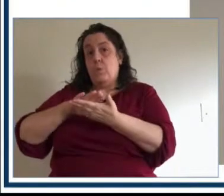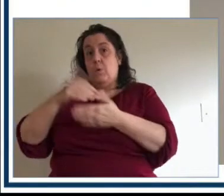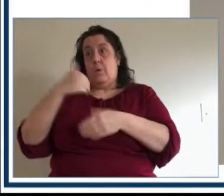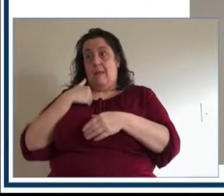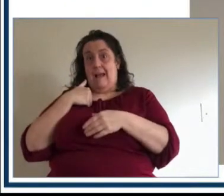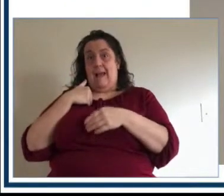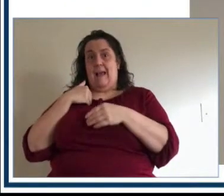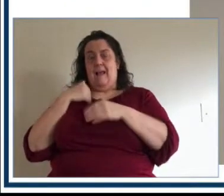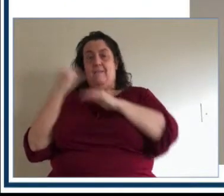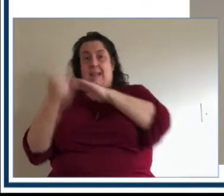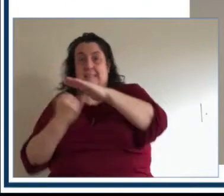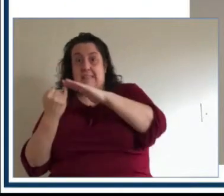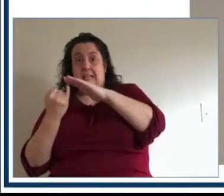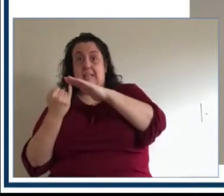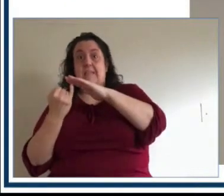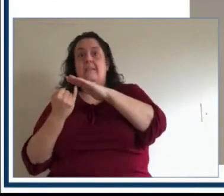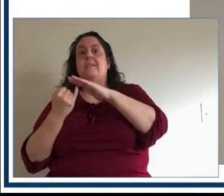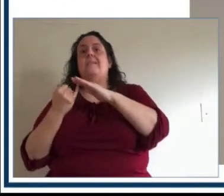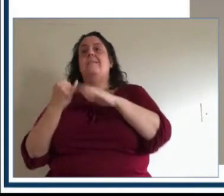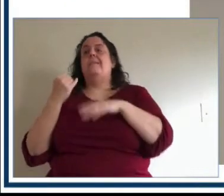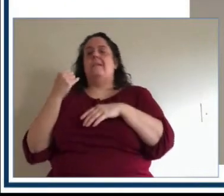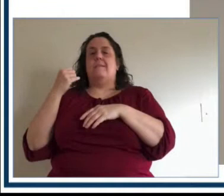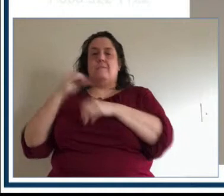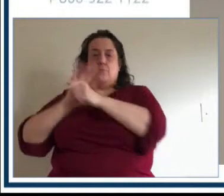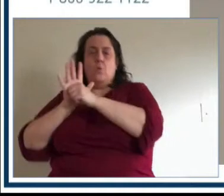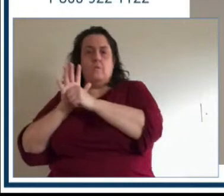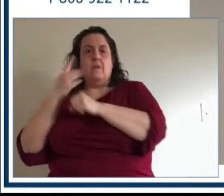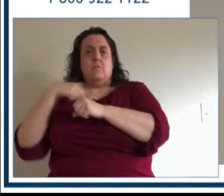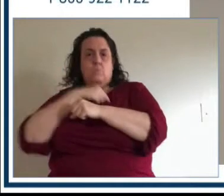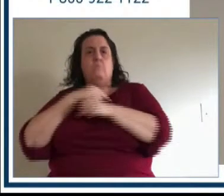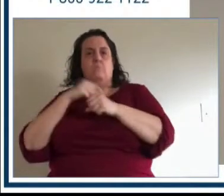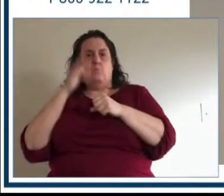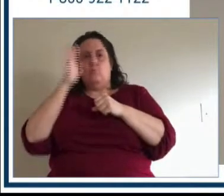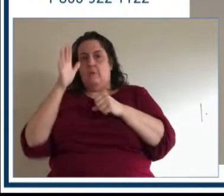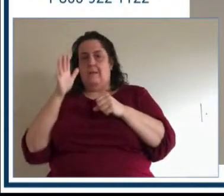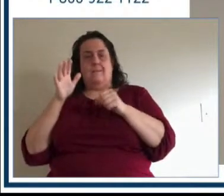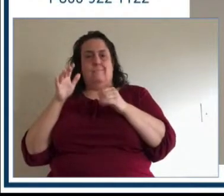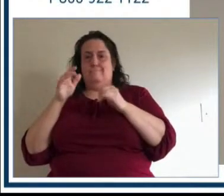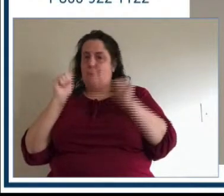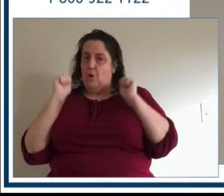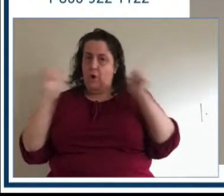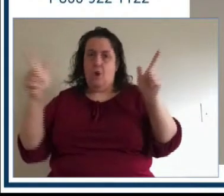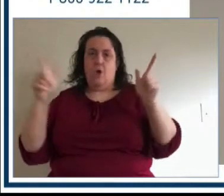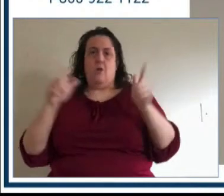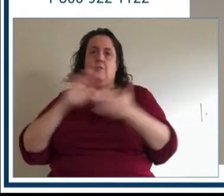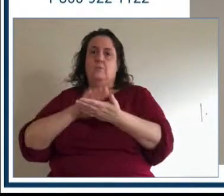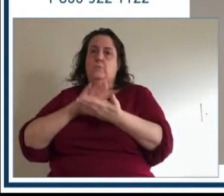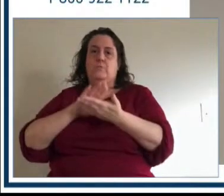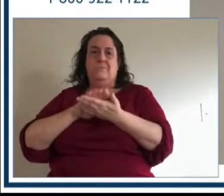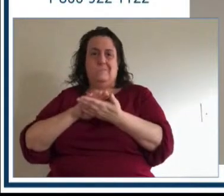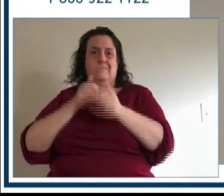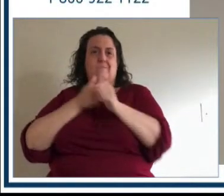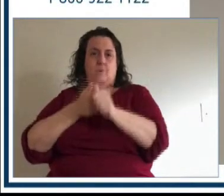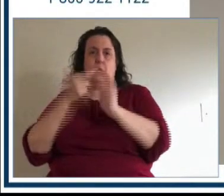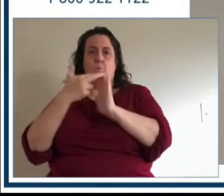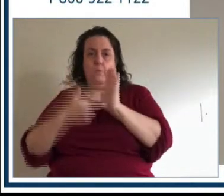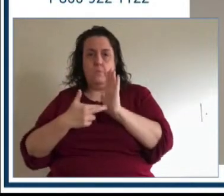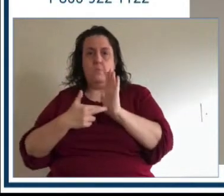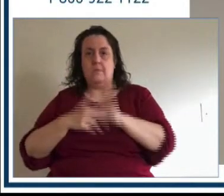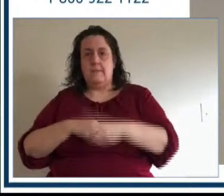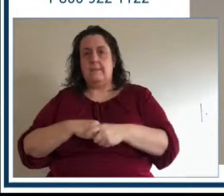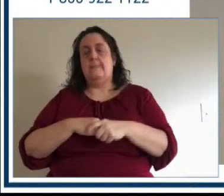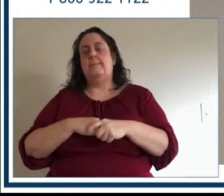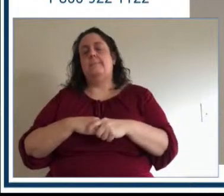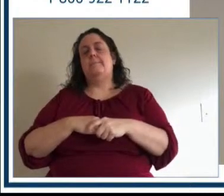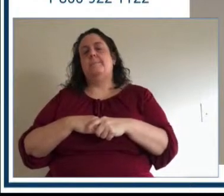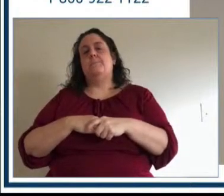isolated identified COVID cases. Those will now be applied in all schools. And this means that that